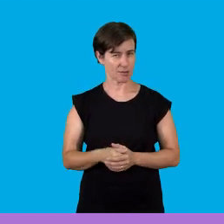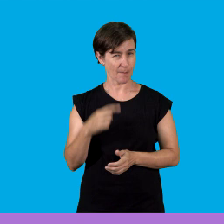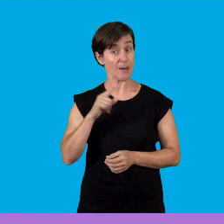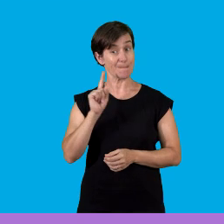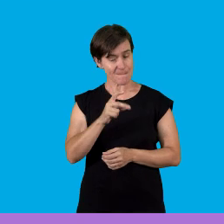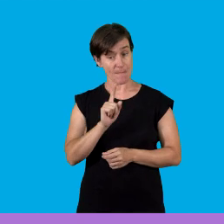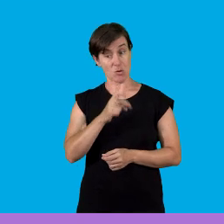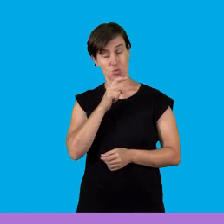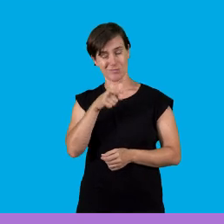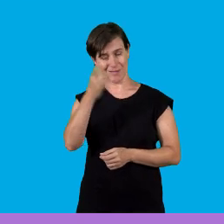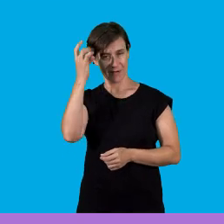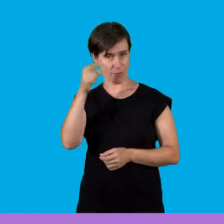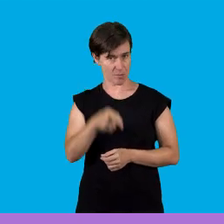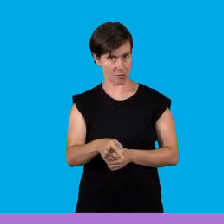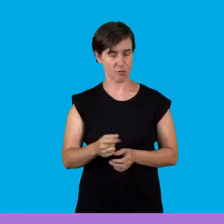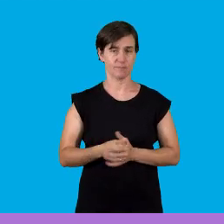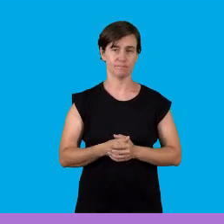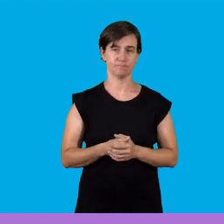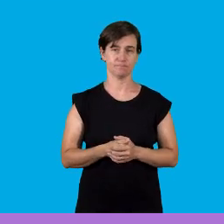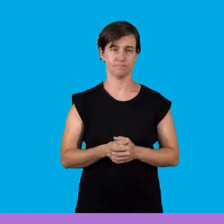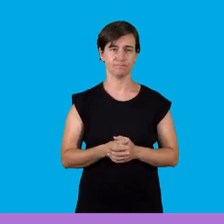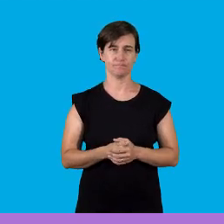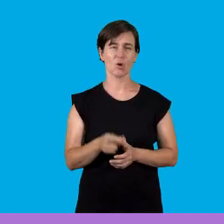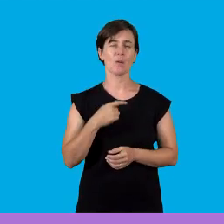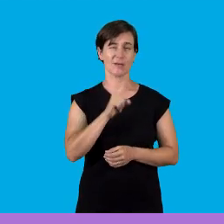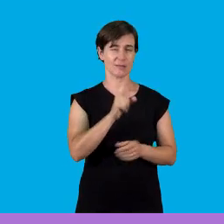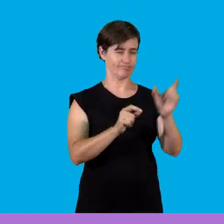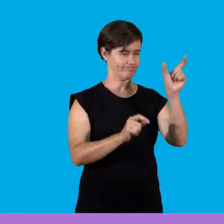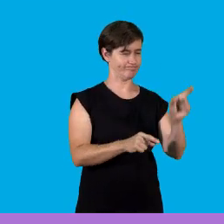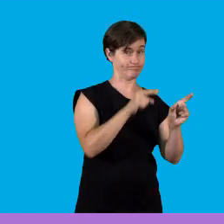what is presented to you. So looking at this, I see yard here.